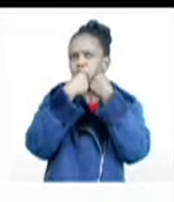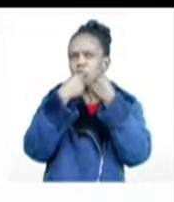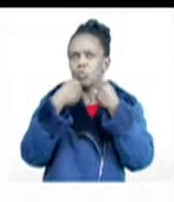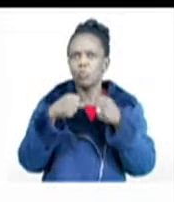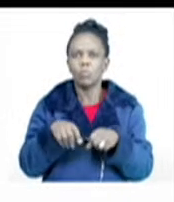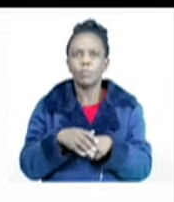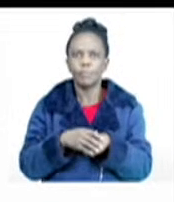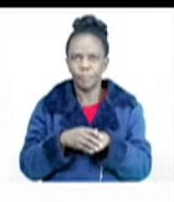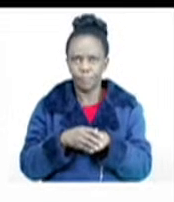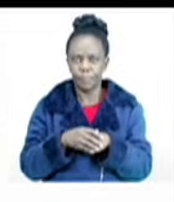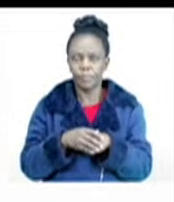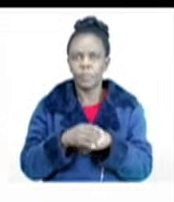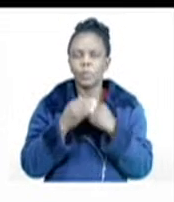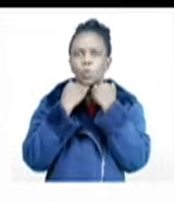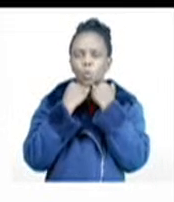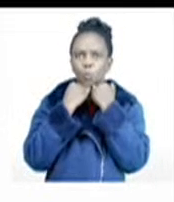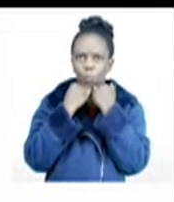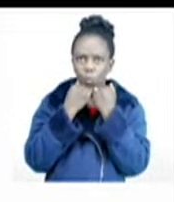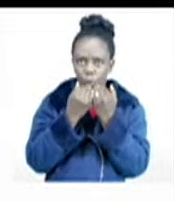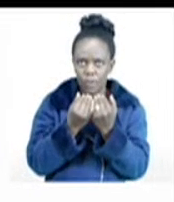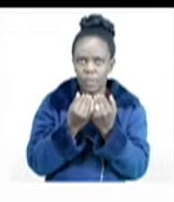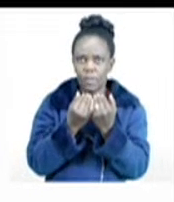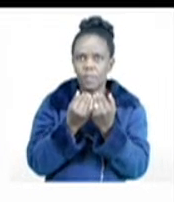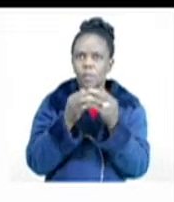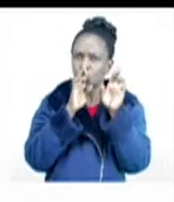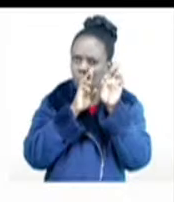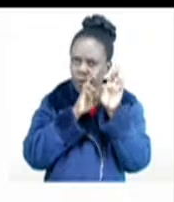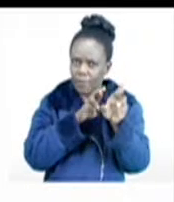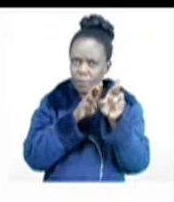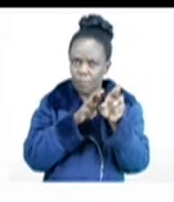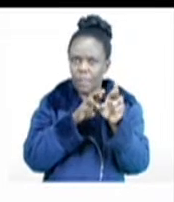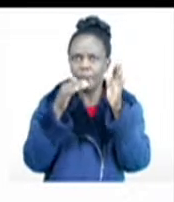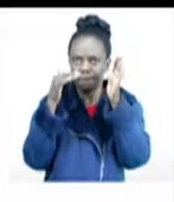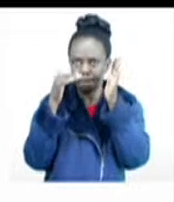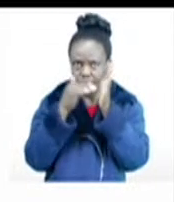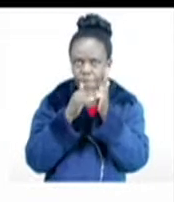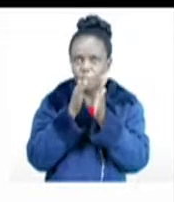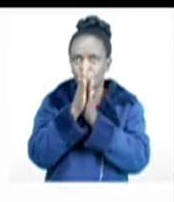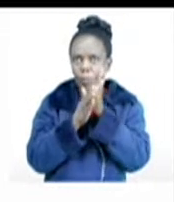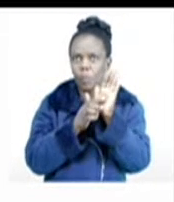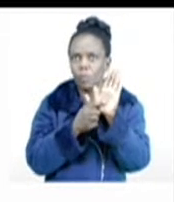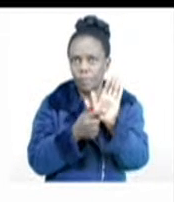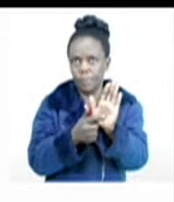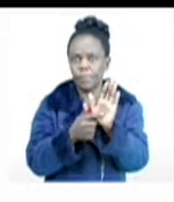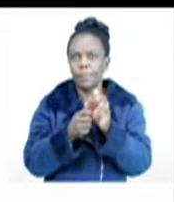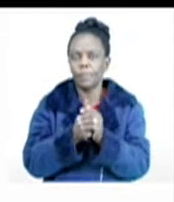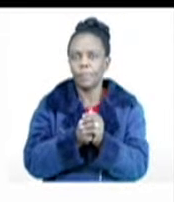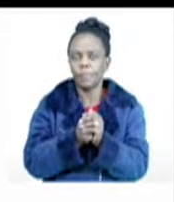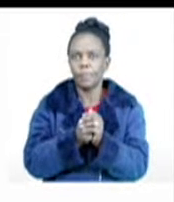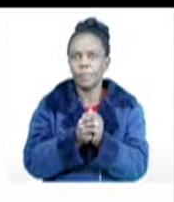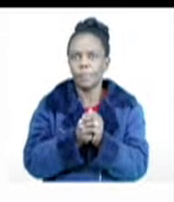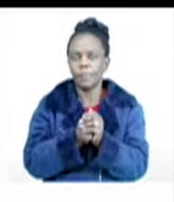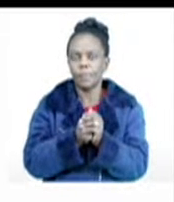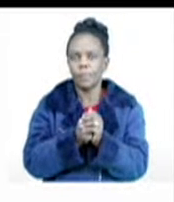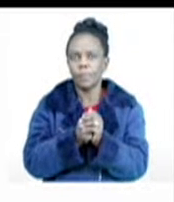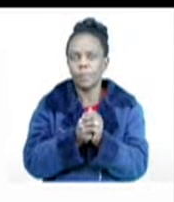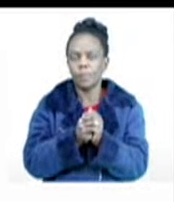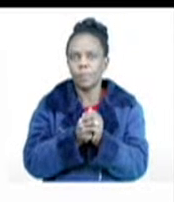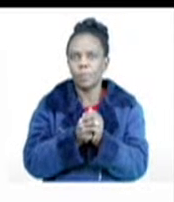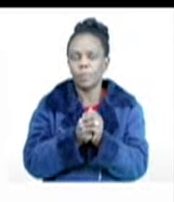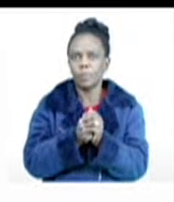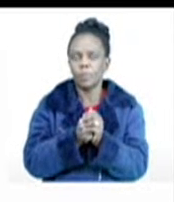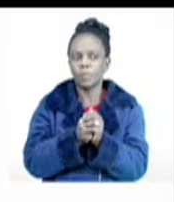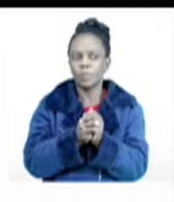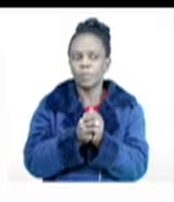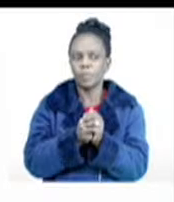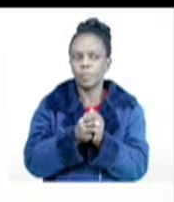the stop sign. So next time that you're traveling, either on a bike or in a car or in a